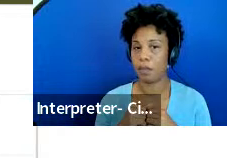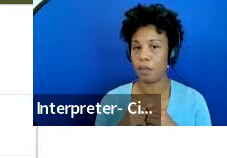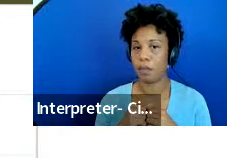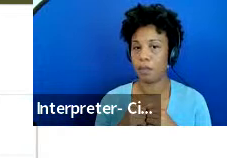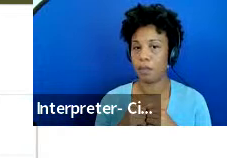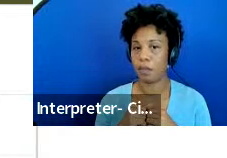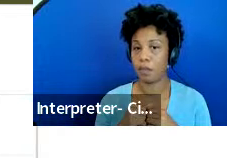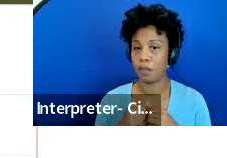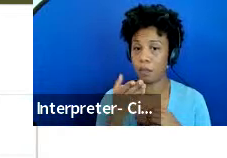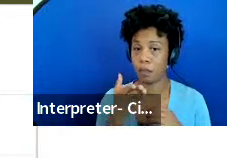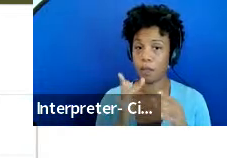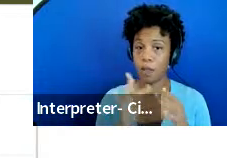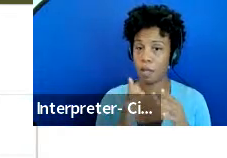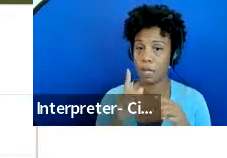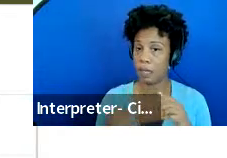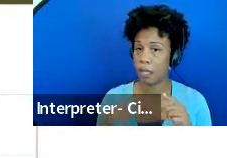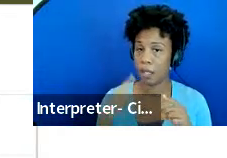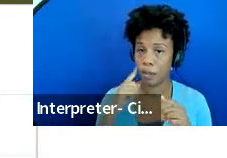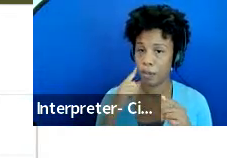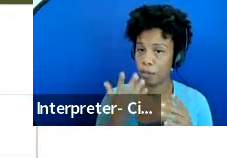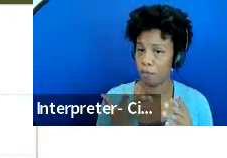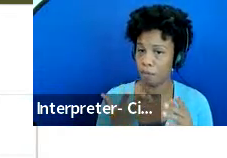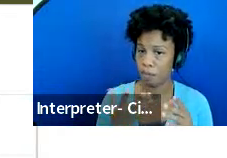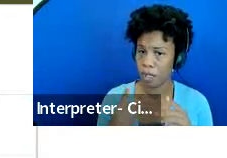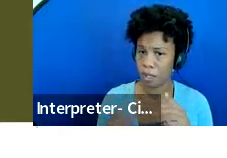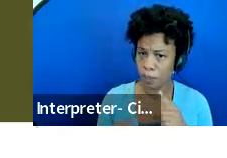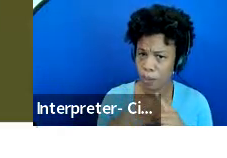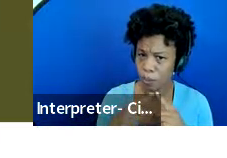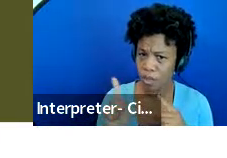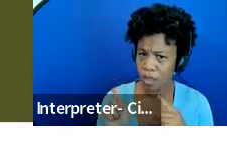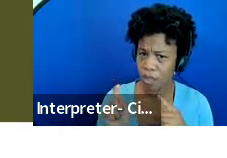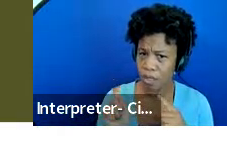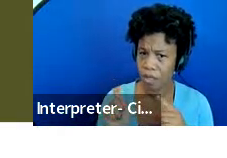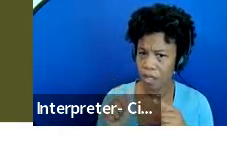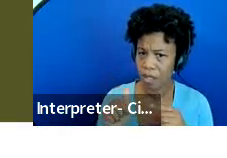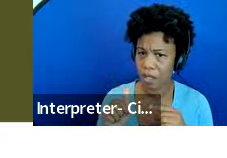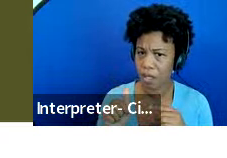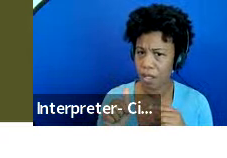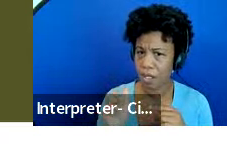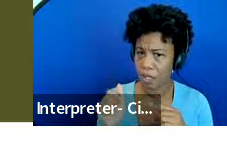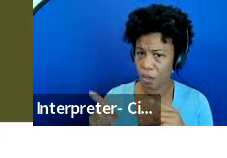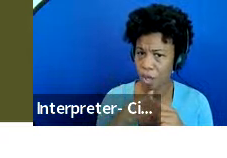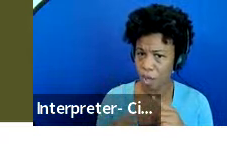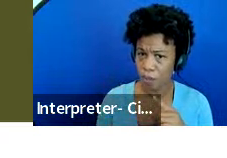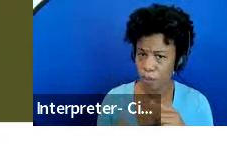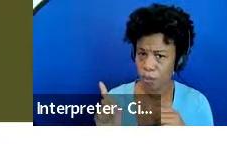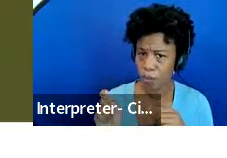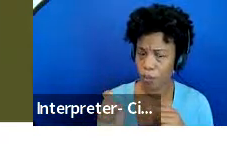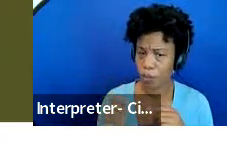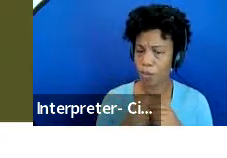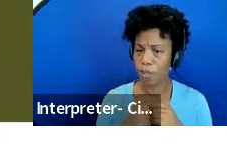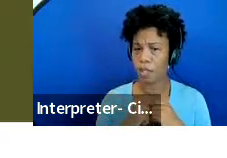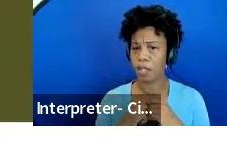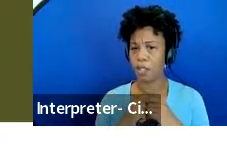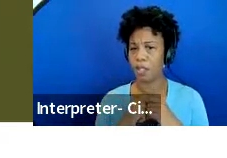She's online, but we're not hearing her. Is she muted? Can you unmute her?